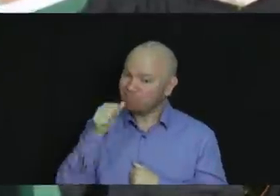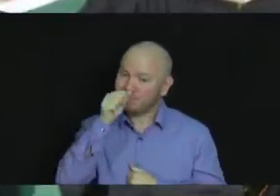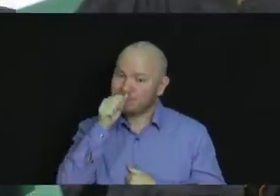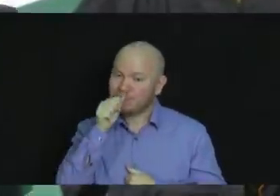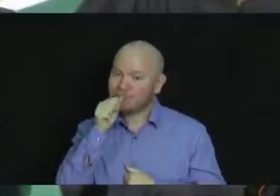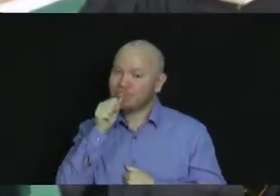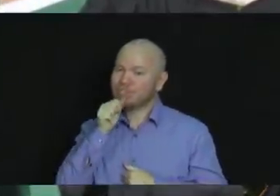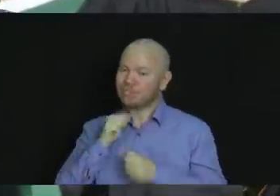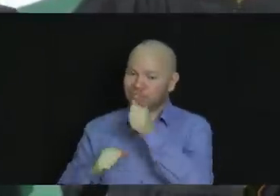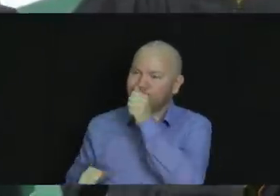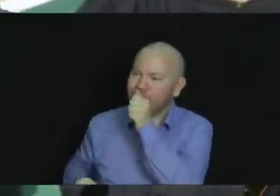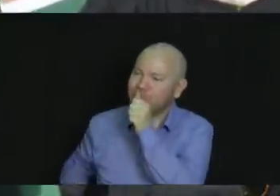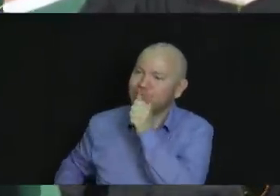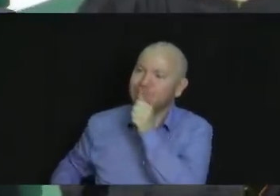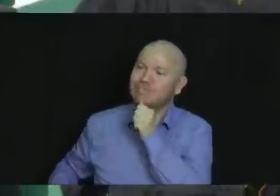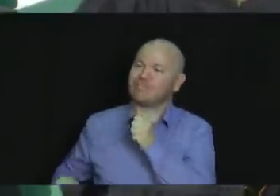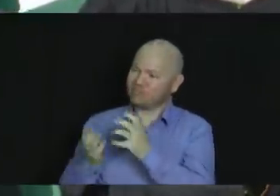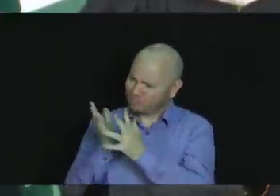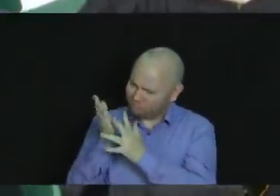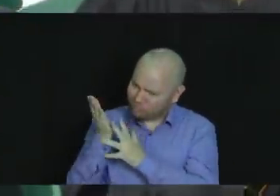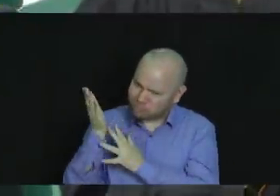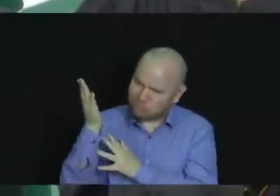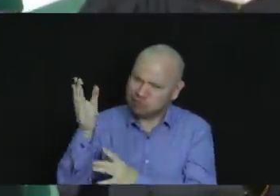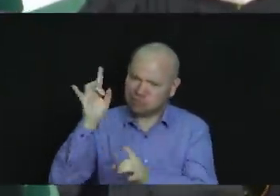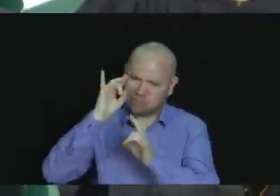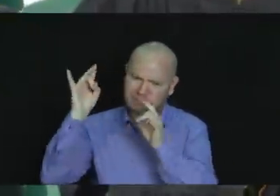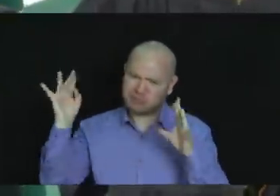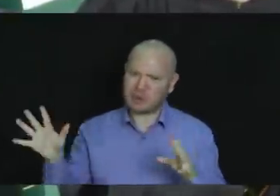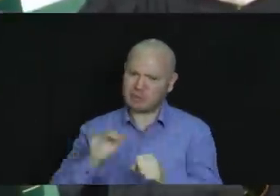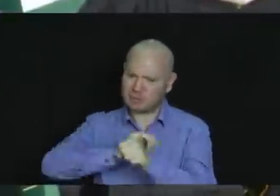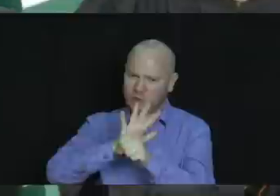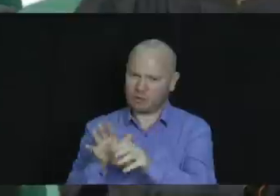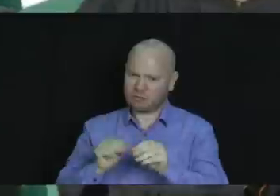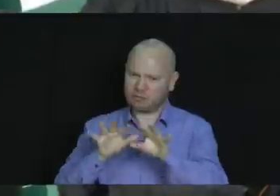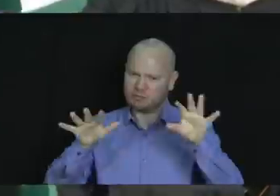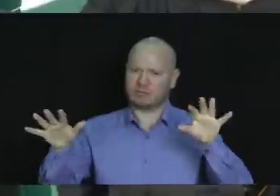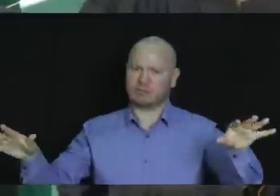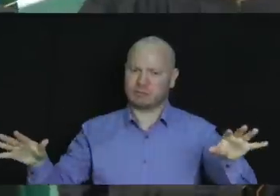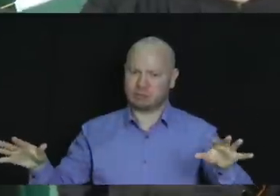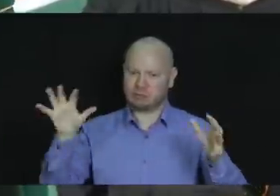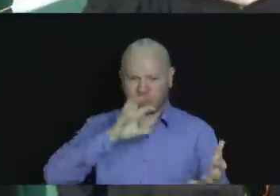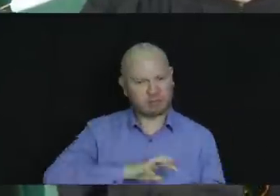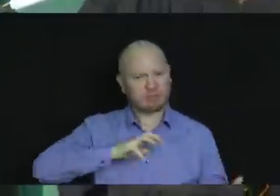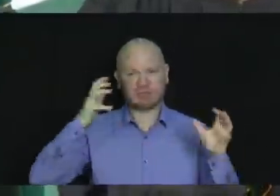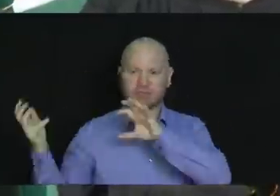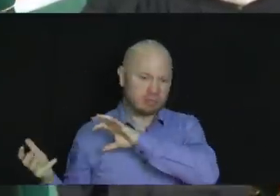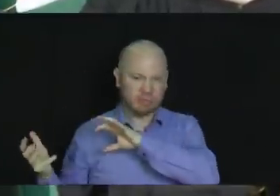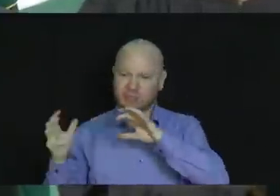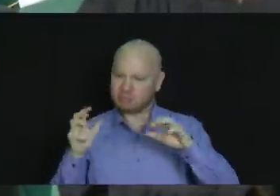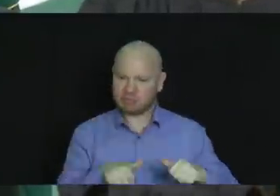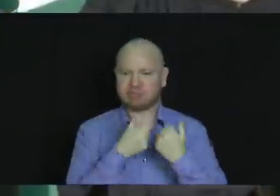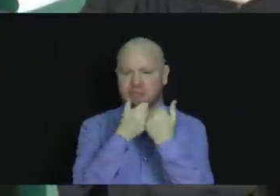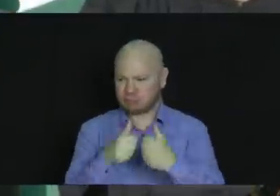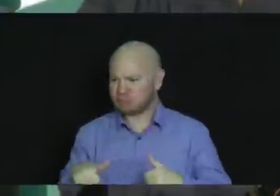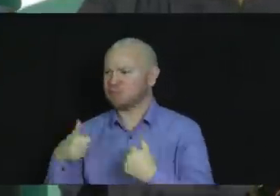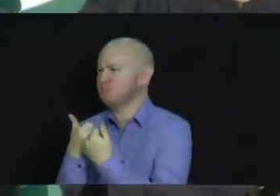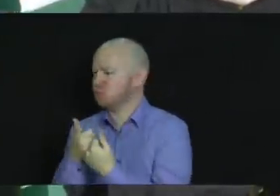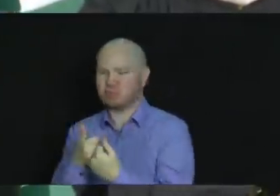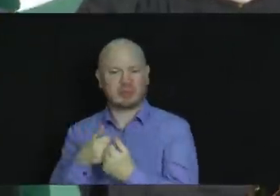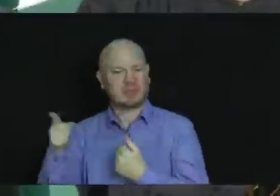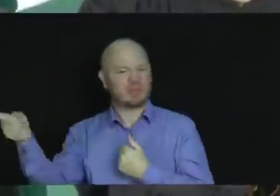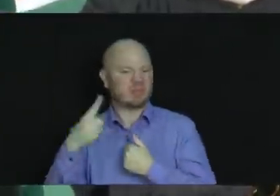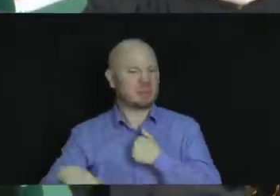global pandemic and the challenges it has presented. Indeed, our graduates have shown